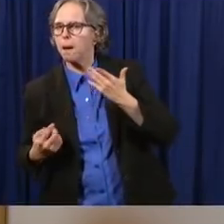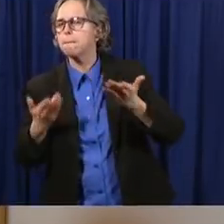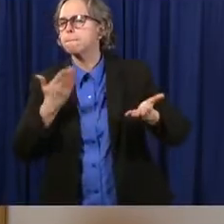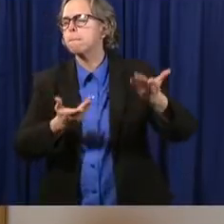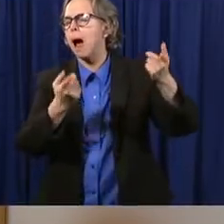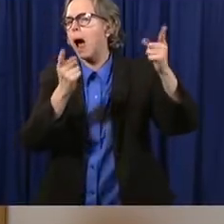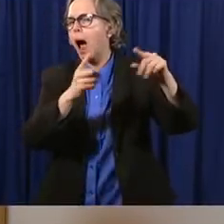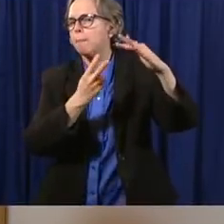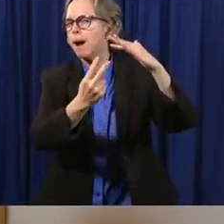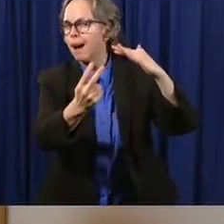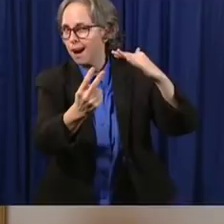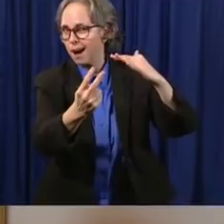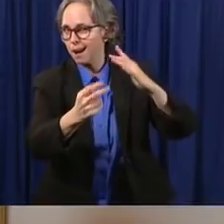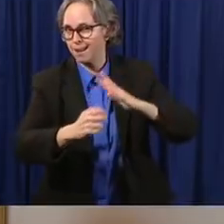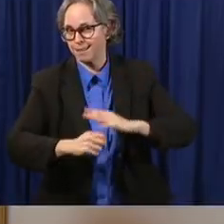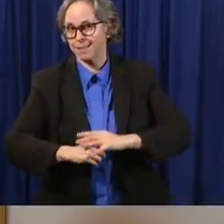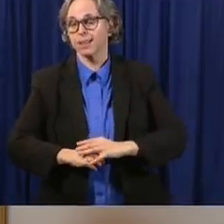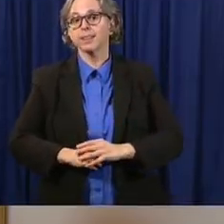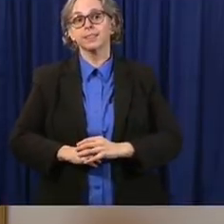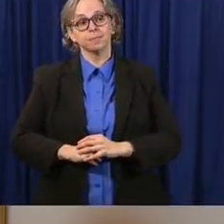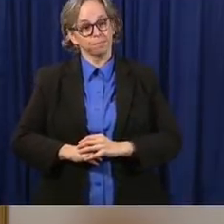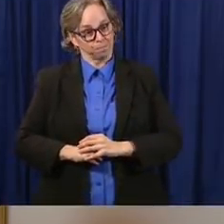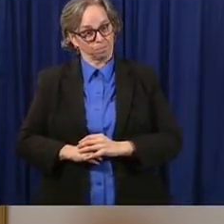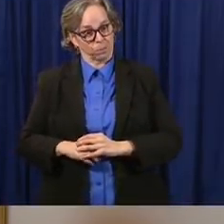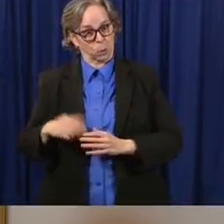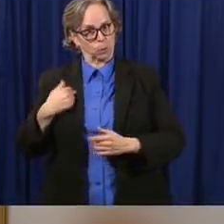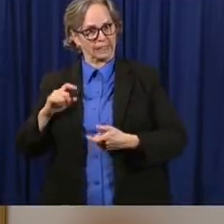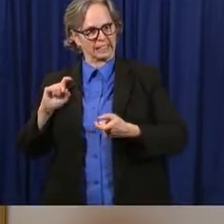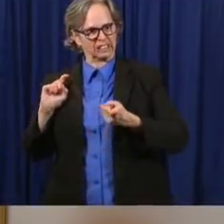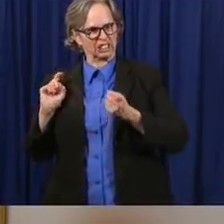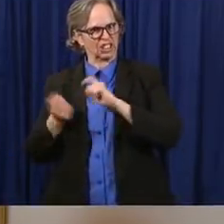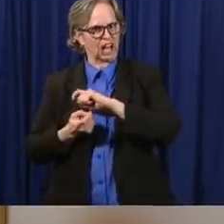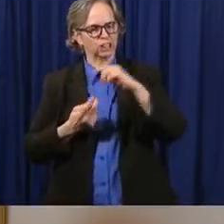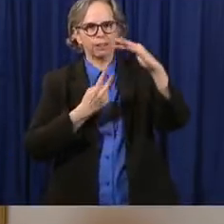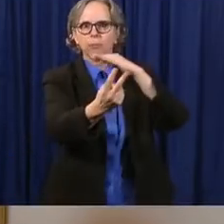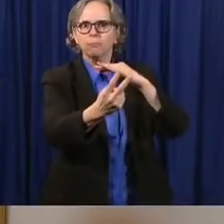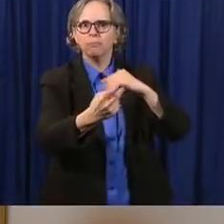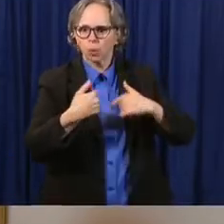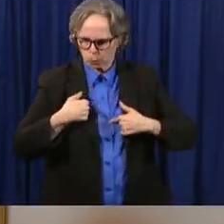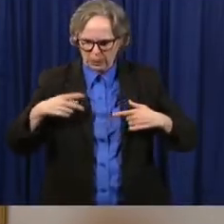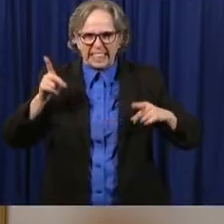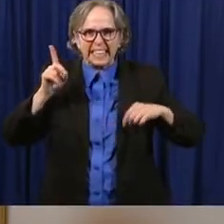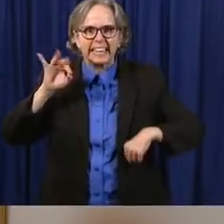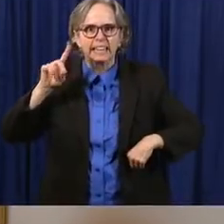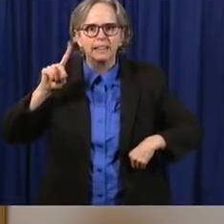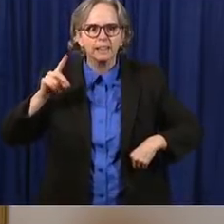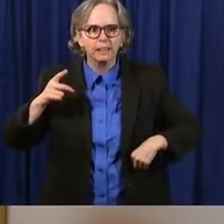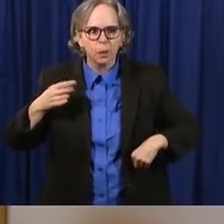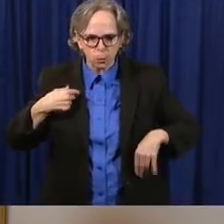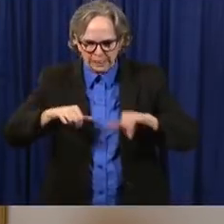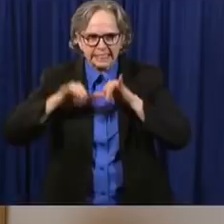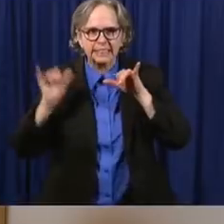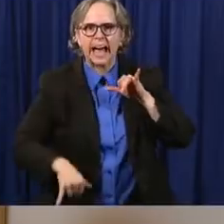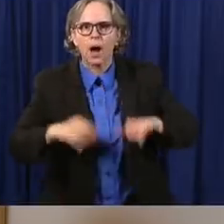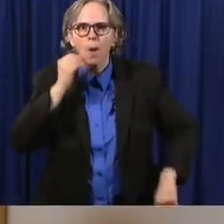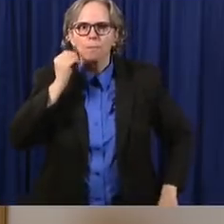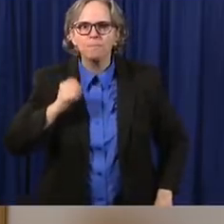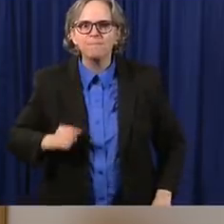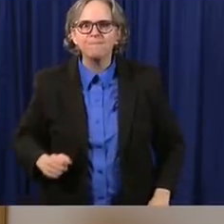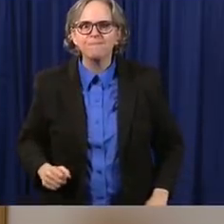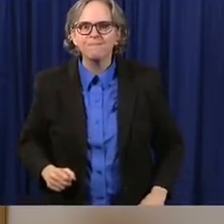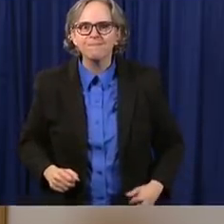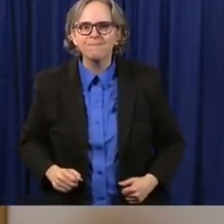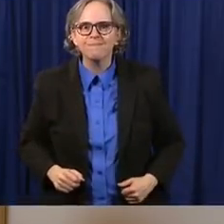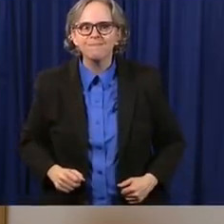Ohioans changed the outcome. And what we did is we did stay home by and large.